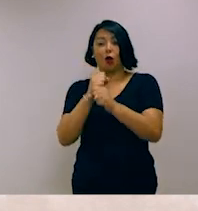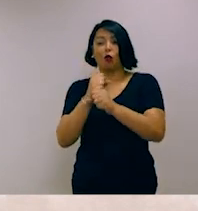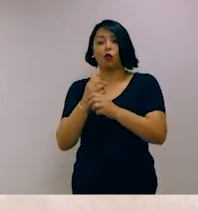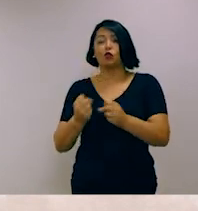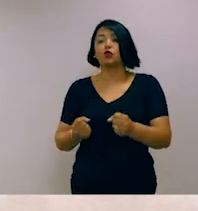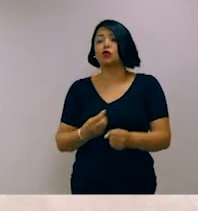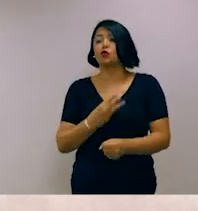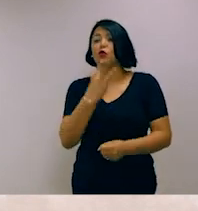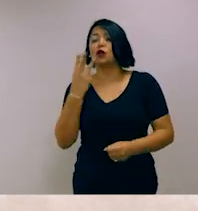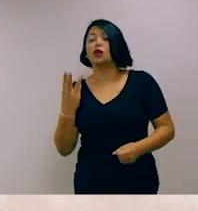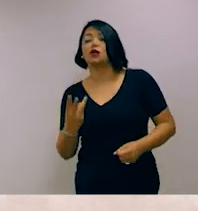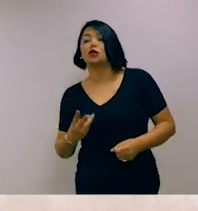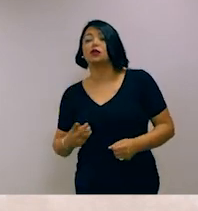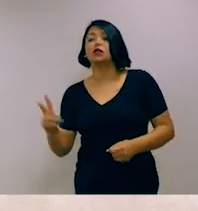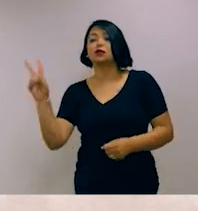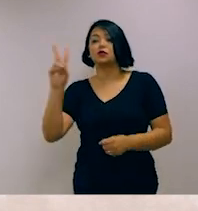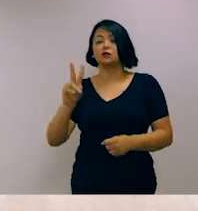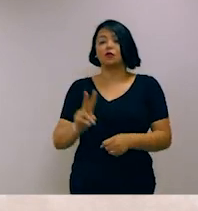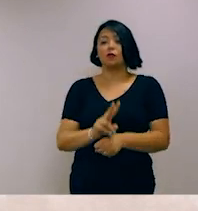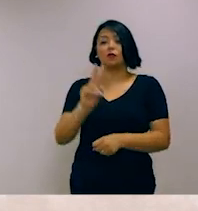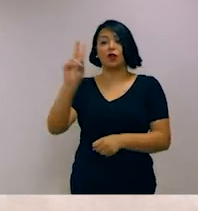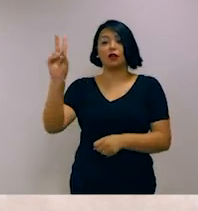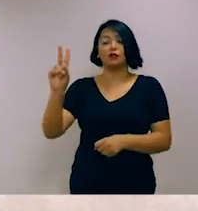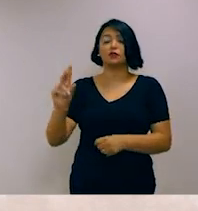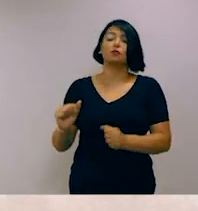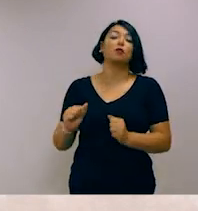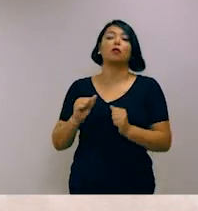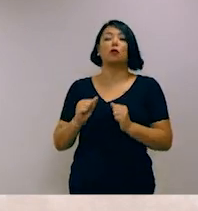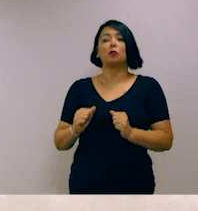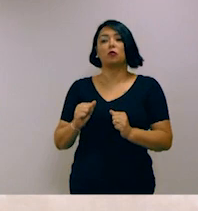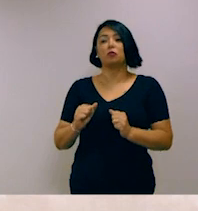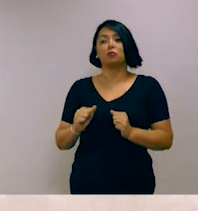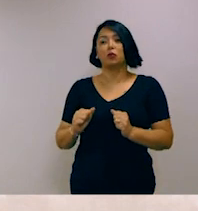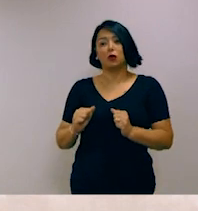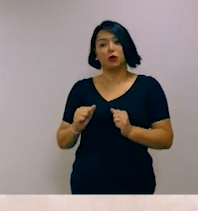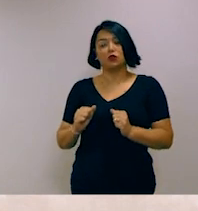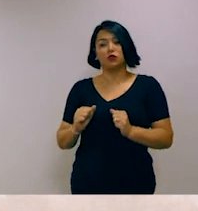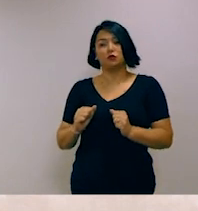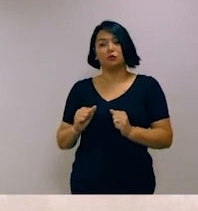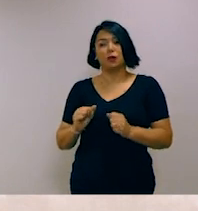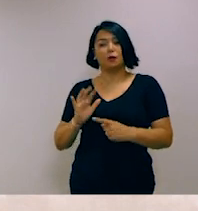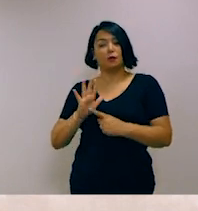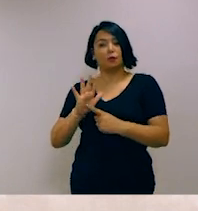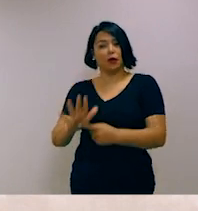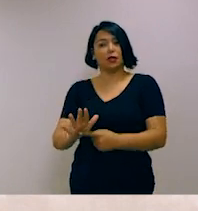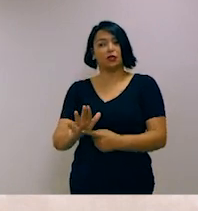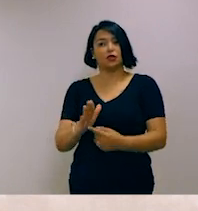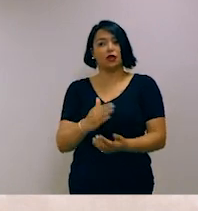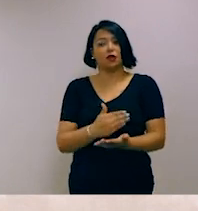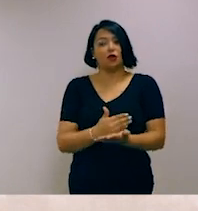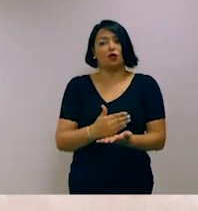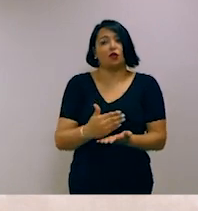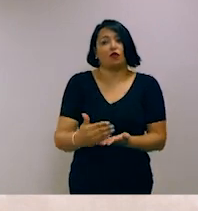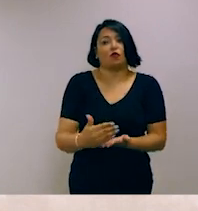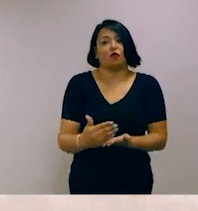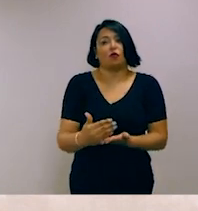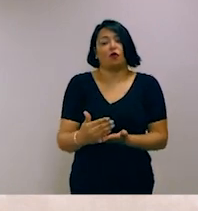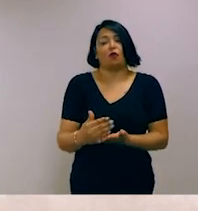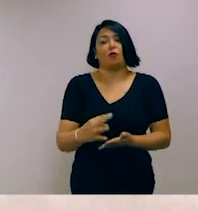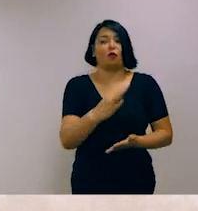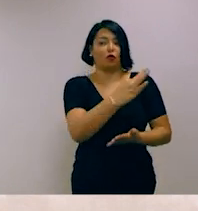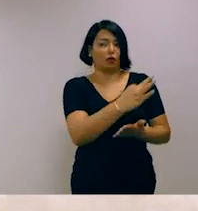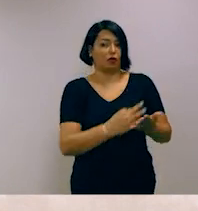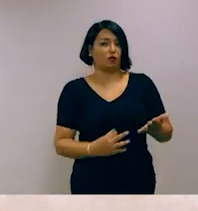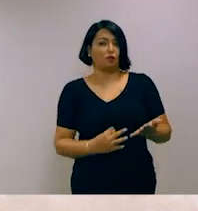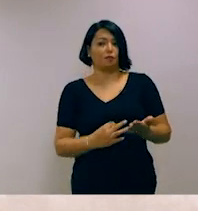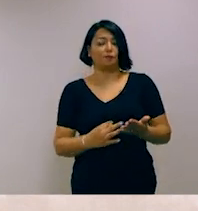It calculates the likelihood a posteriori given an initial